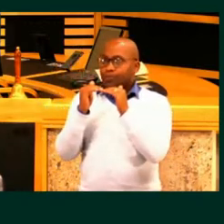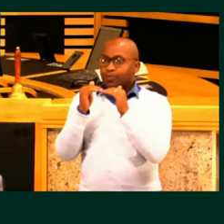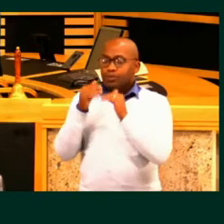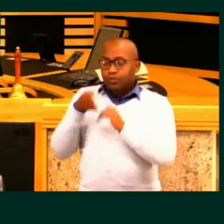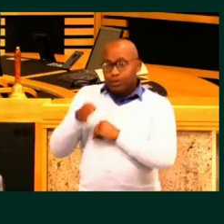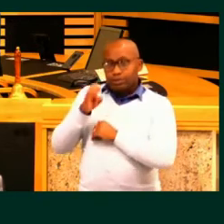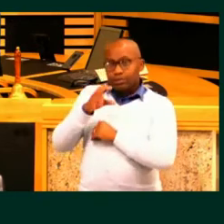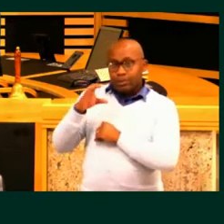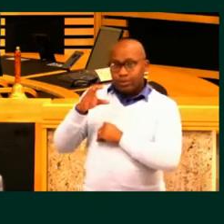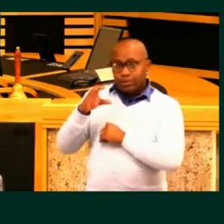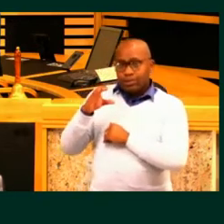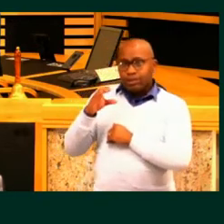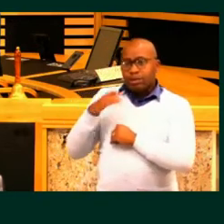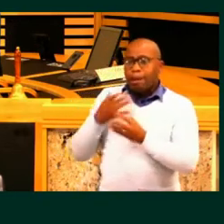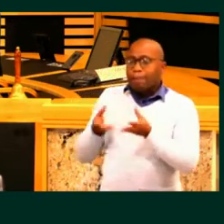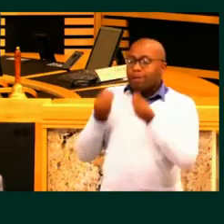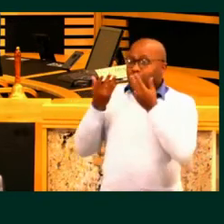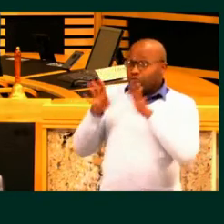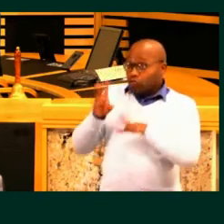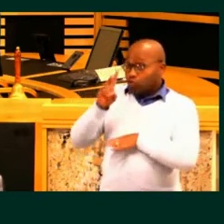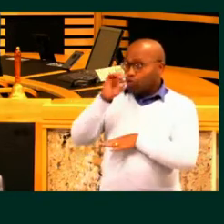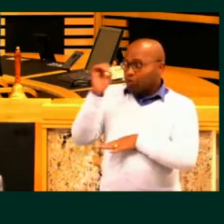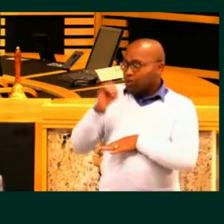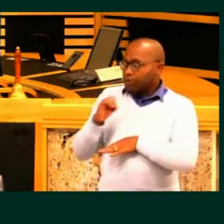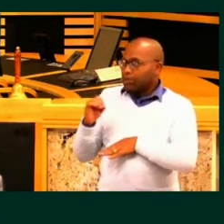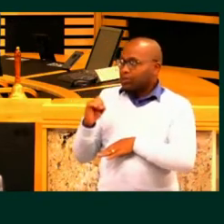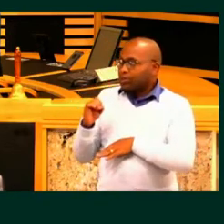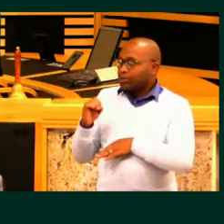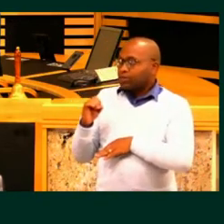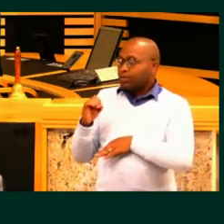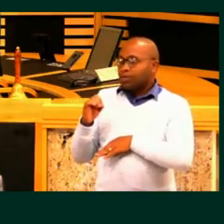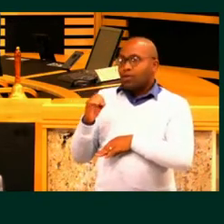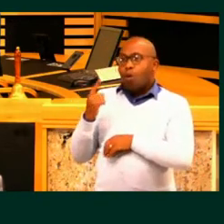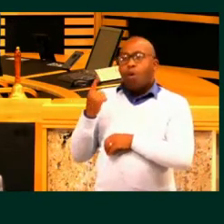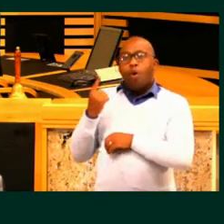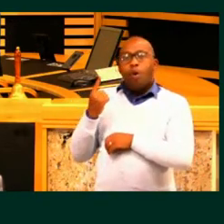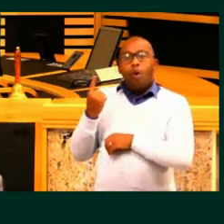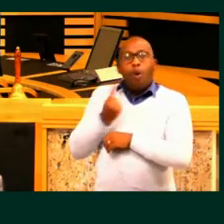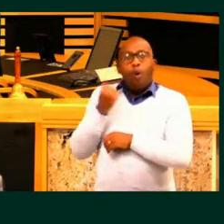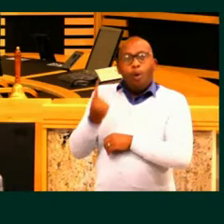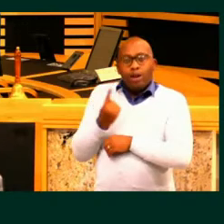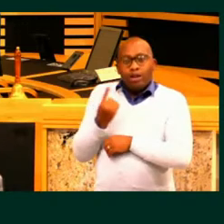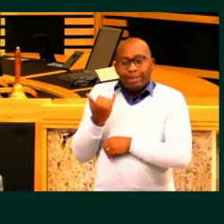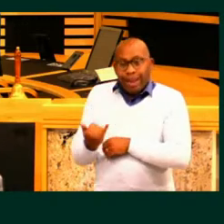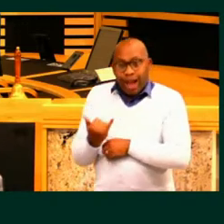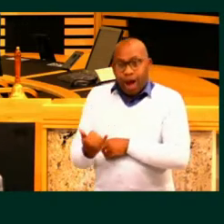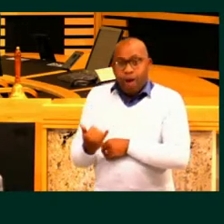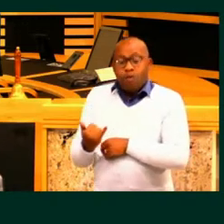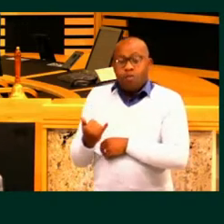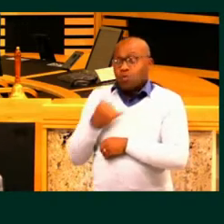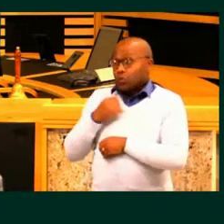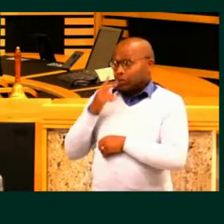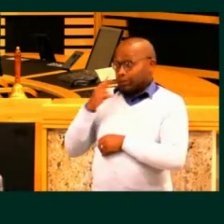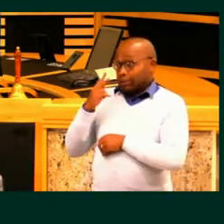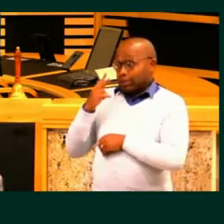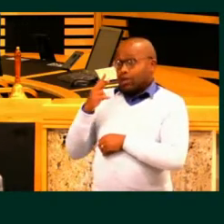that met the 2% it is only now that all departments are